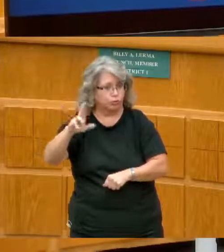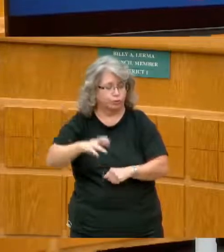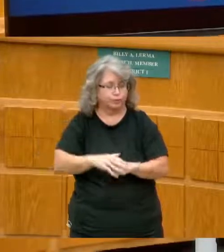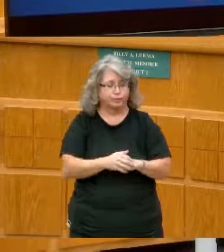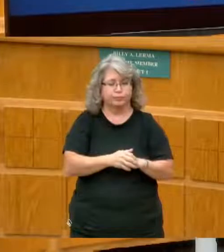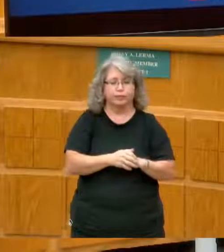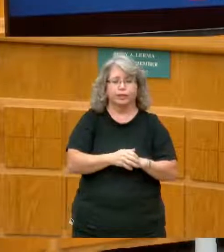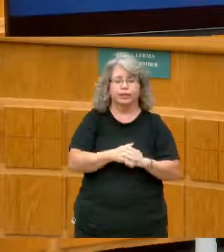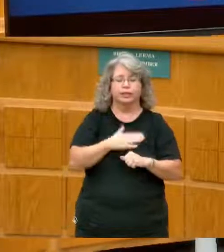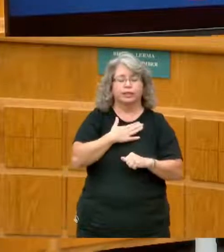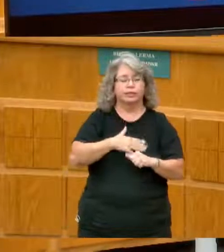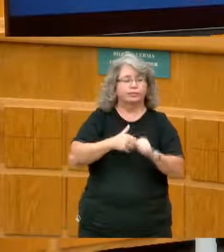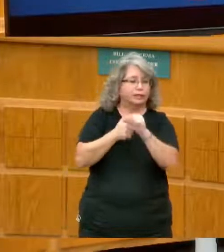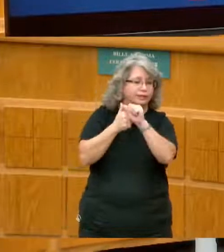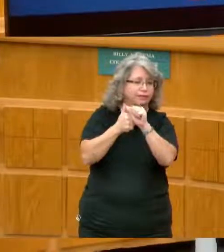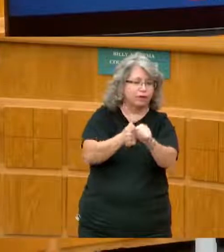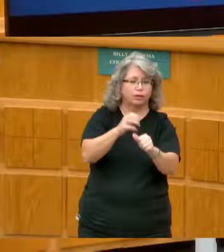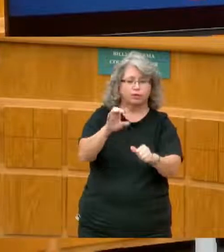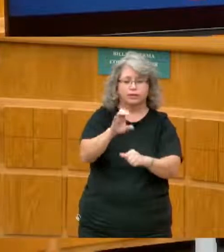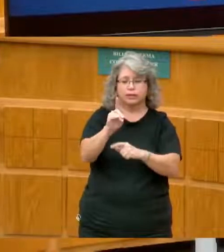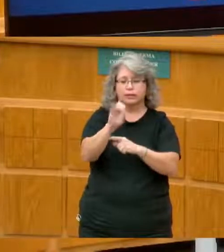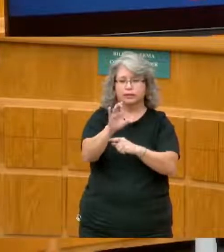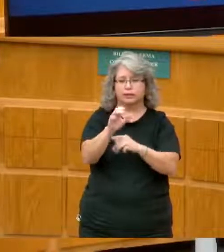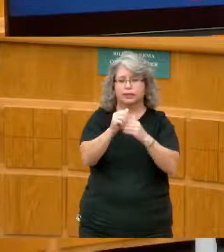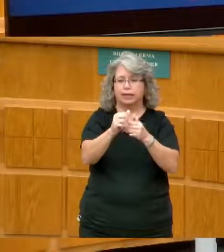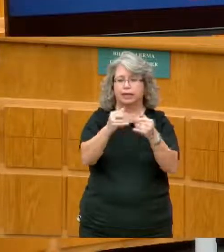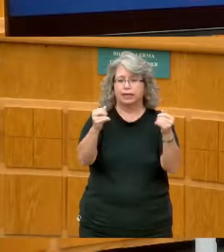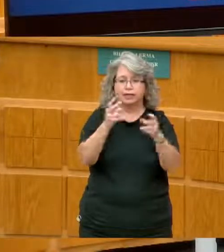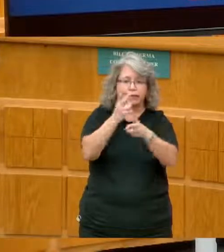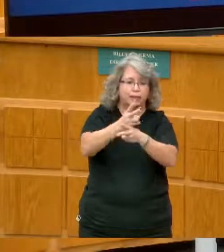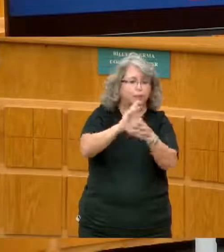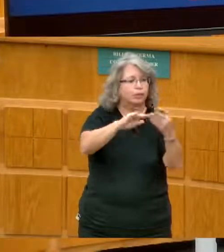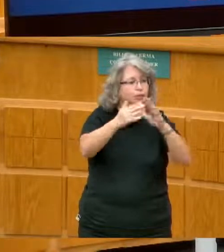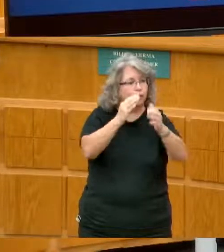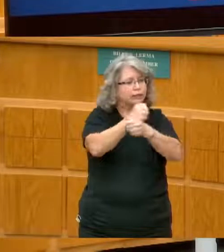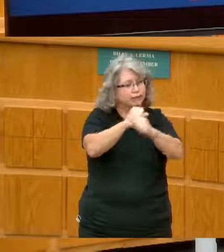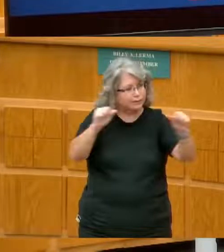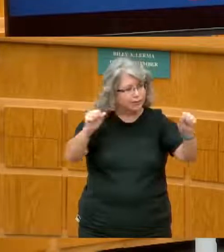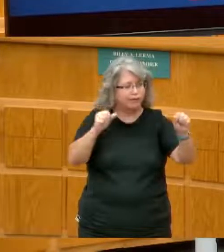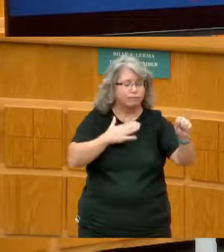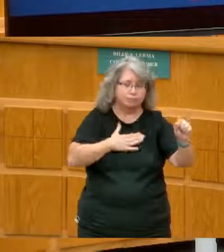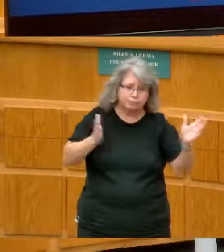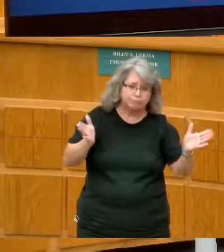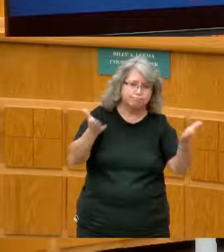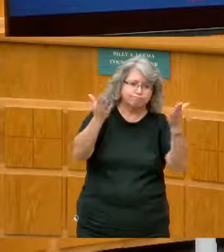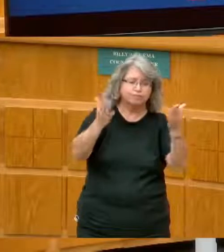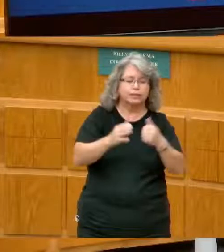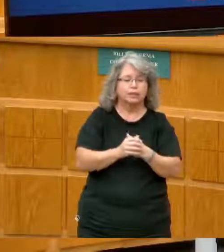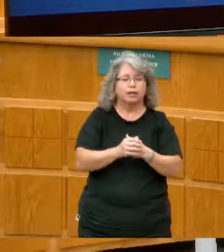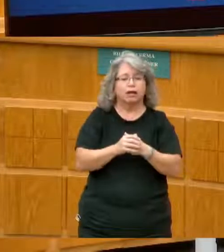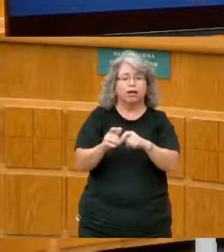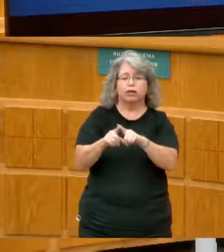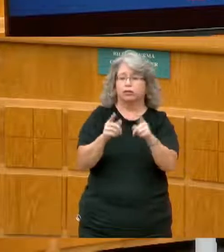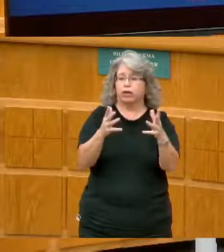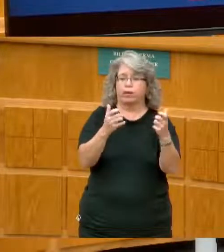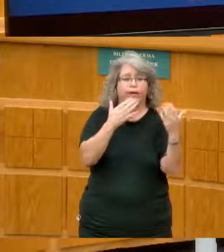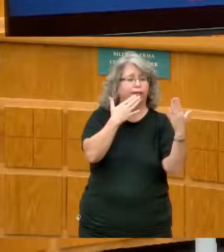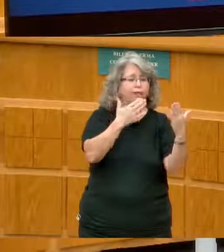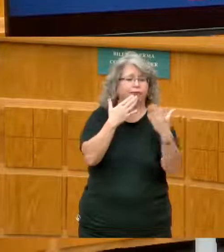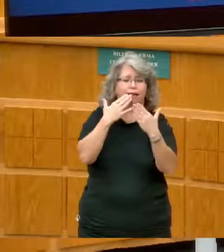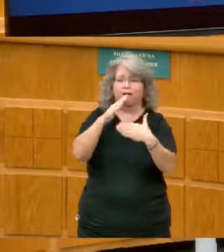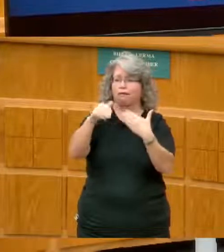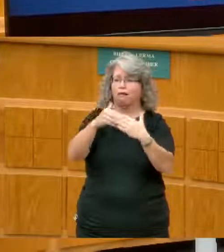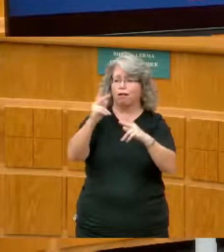city safe. And I encourage you to do so. Lastly, I want to thank all of our residents who have made the decision to